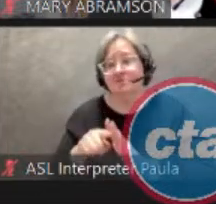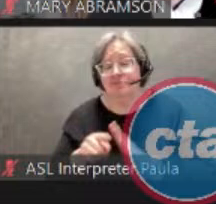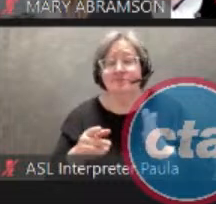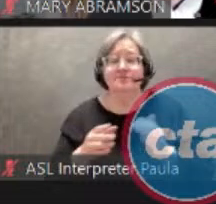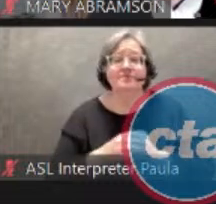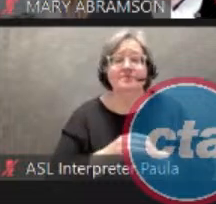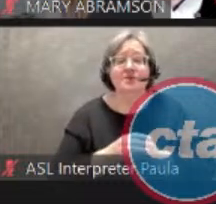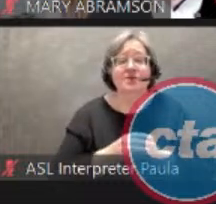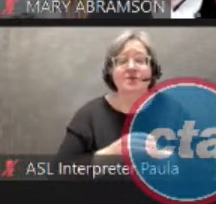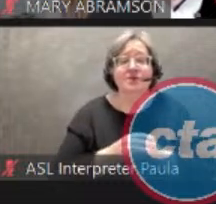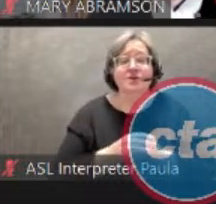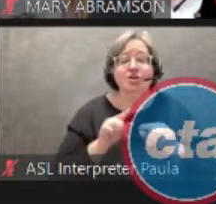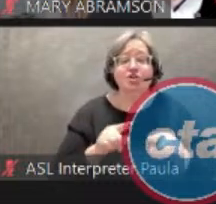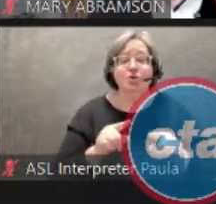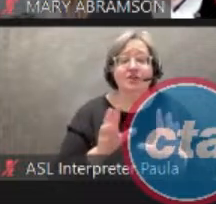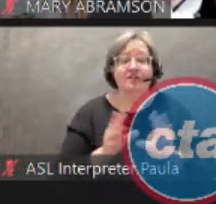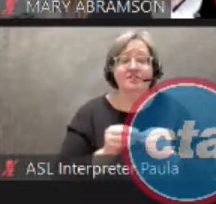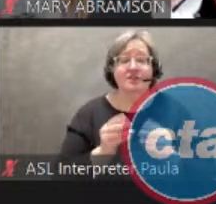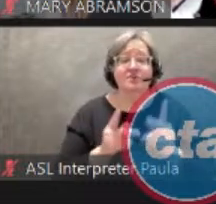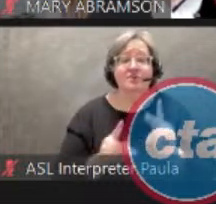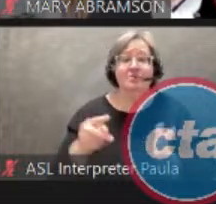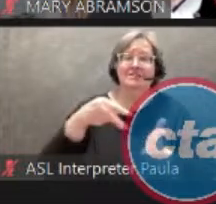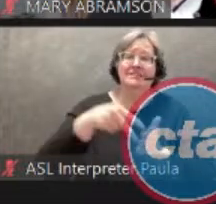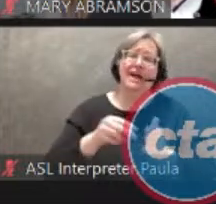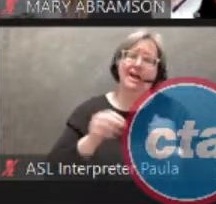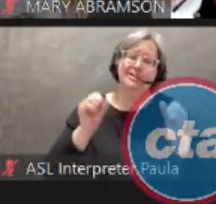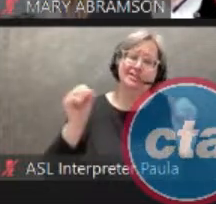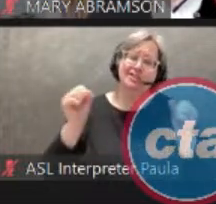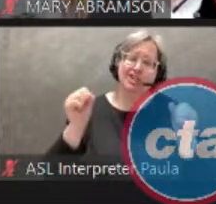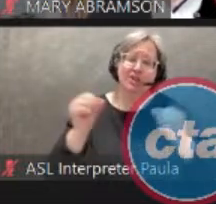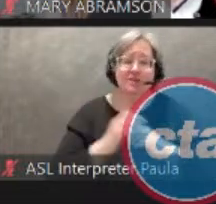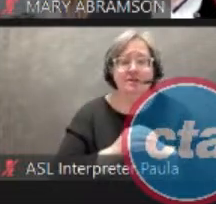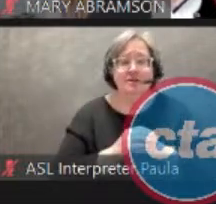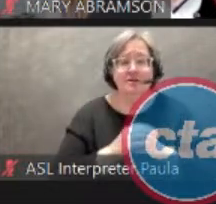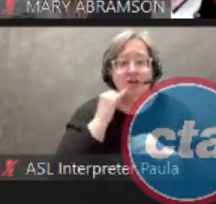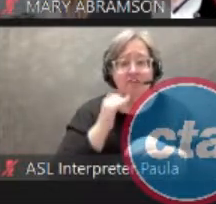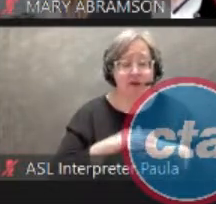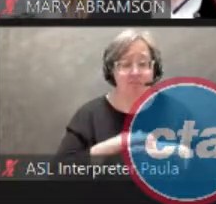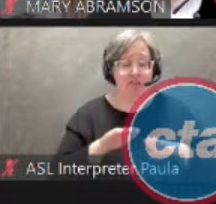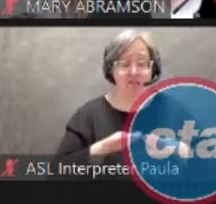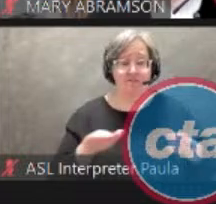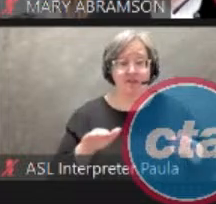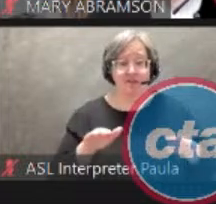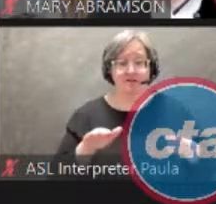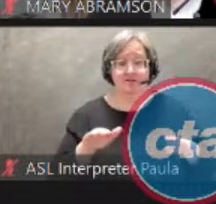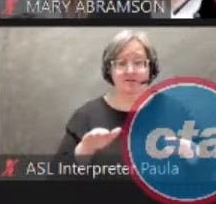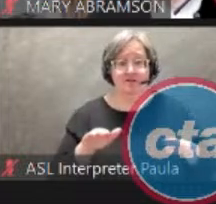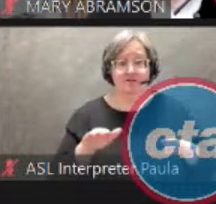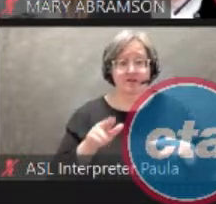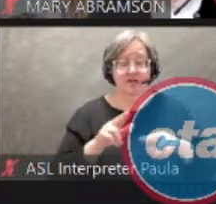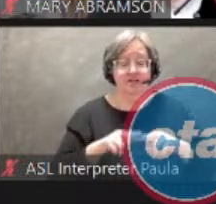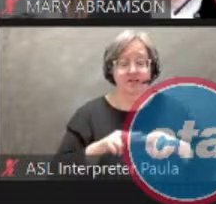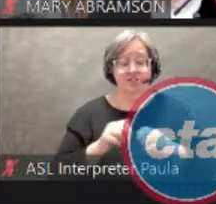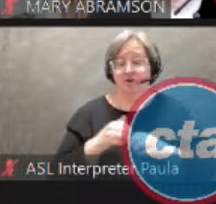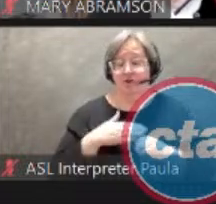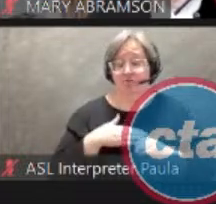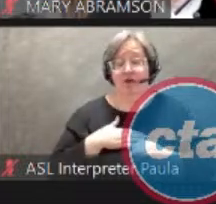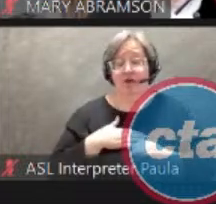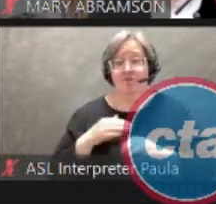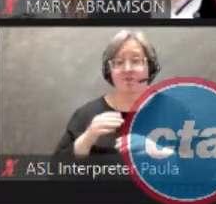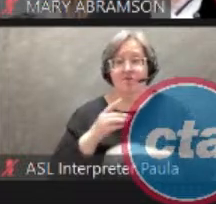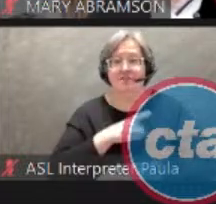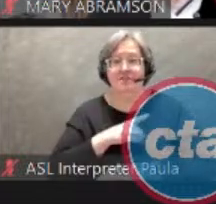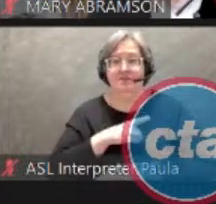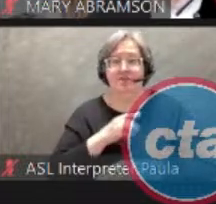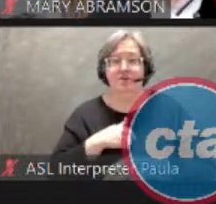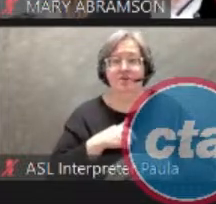got, situations during the convention where people stand up and cheer and stuff of that nature. And if I'm on the floor and I'm, sitting with my delegate and not